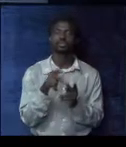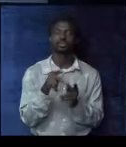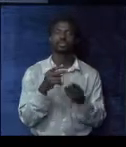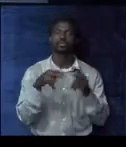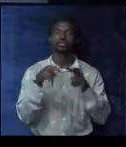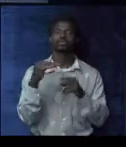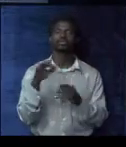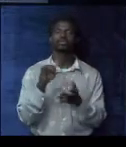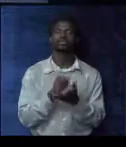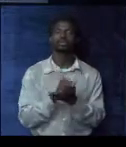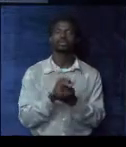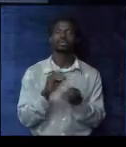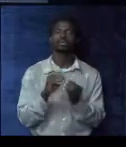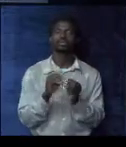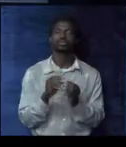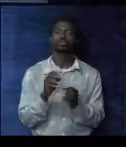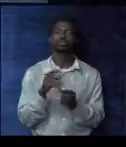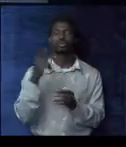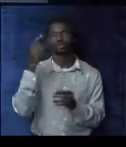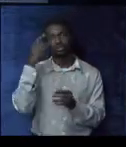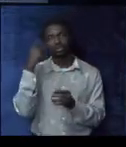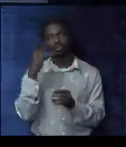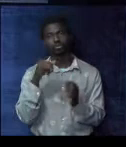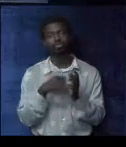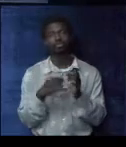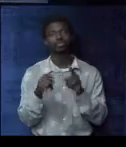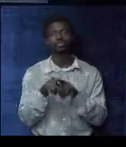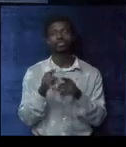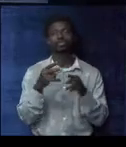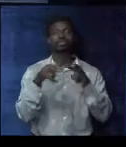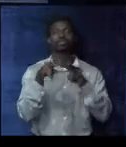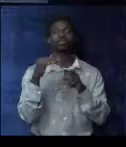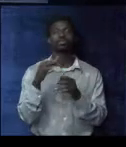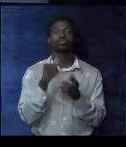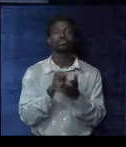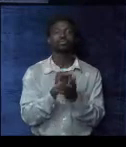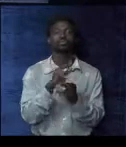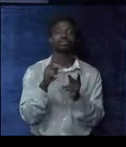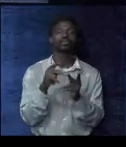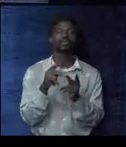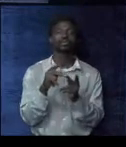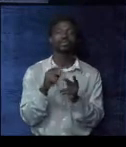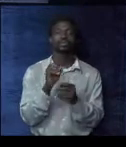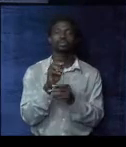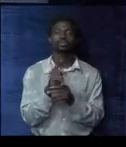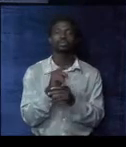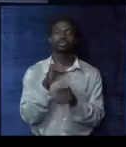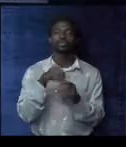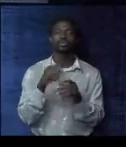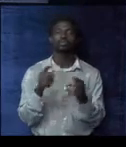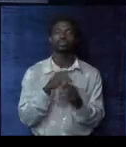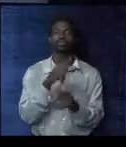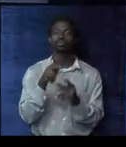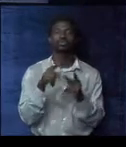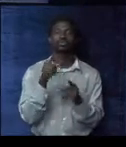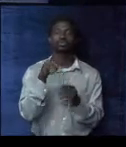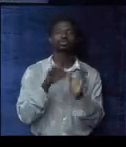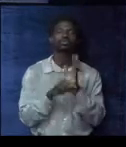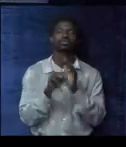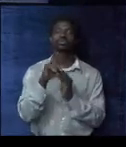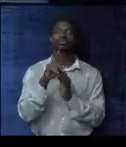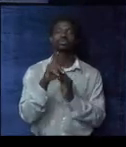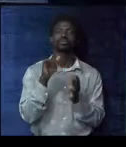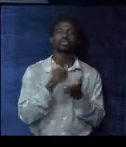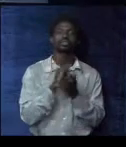value of that digit. So sort of like, think of it like the value of that place. Okay, so in the first place